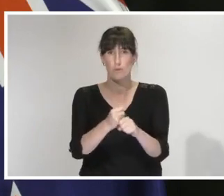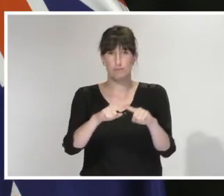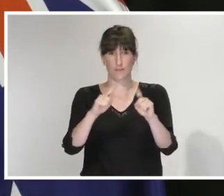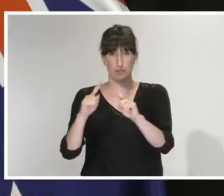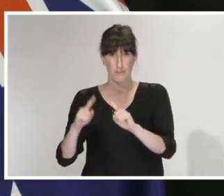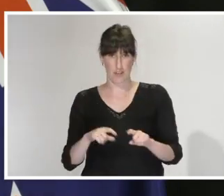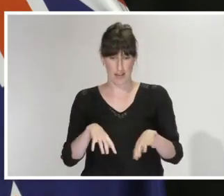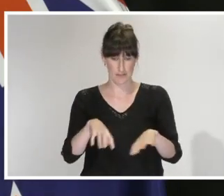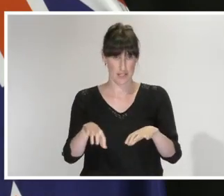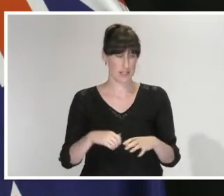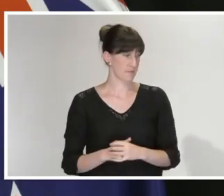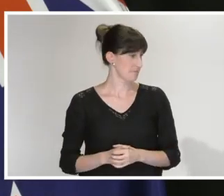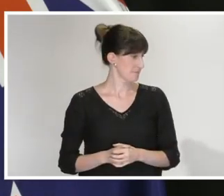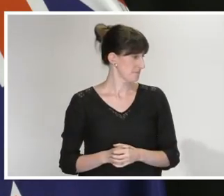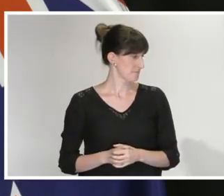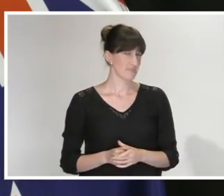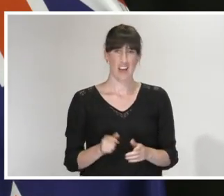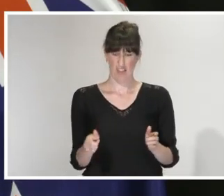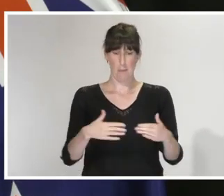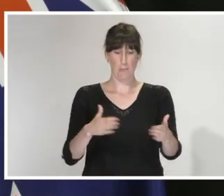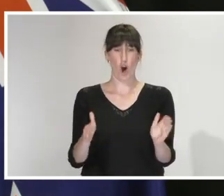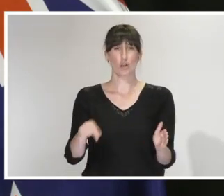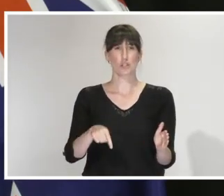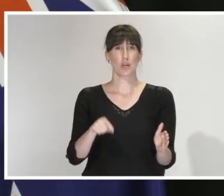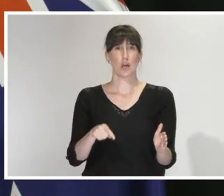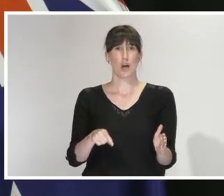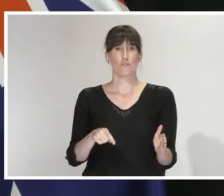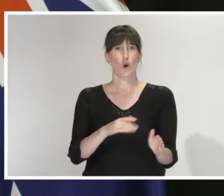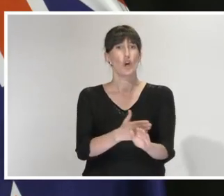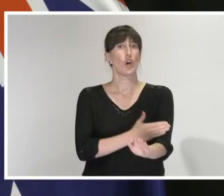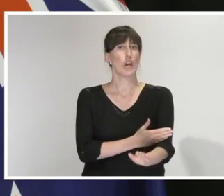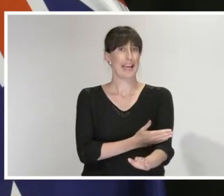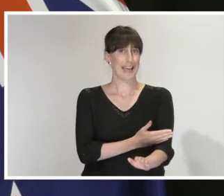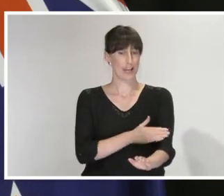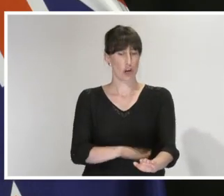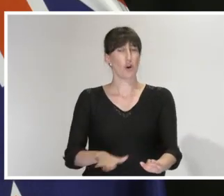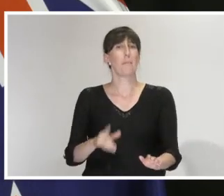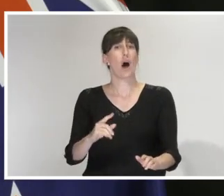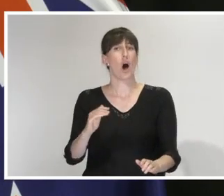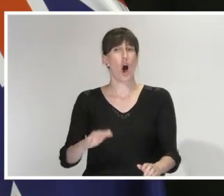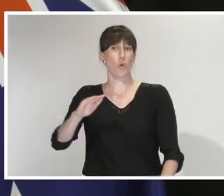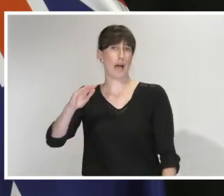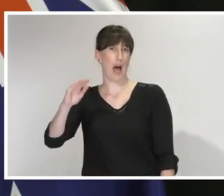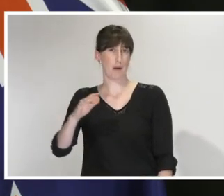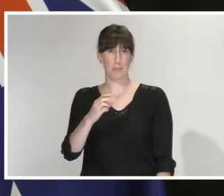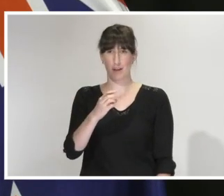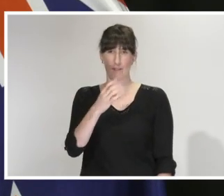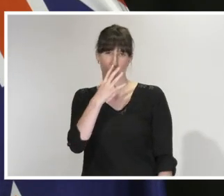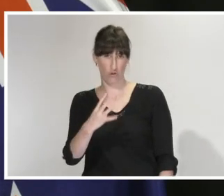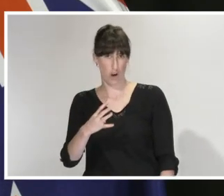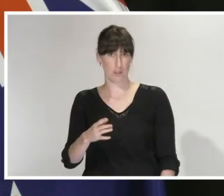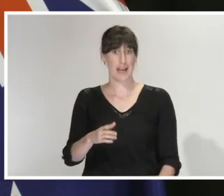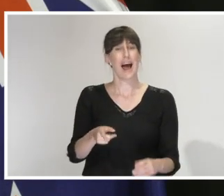have one that's for the older age group in the early learning bracket. There is another pack which is for the younger age